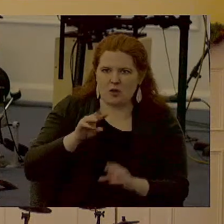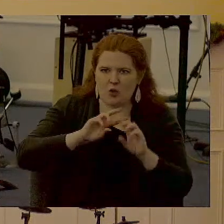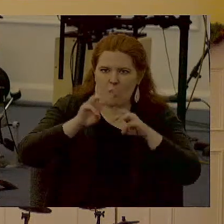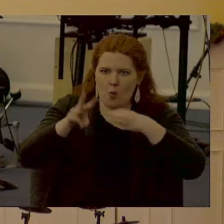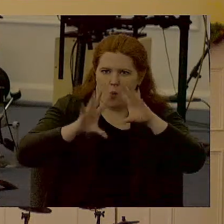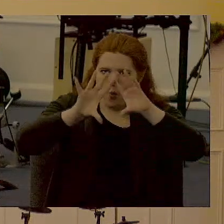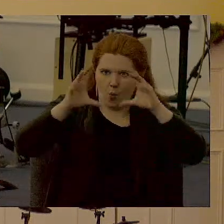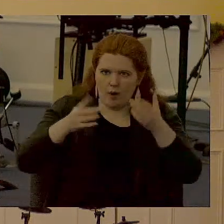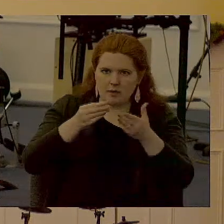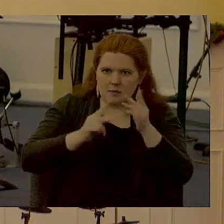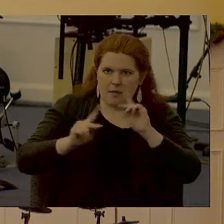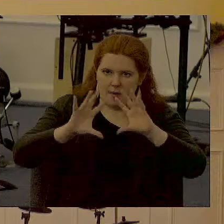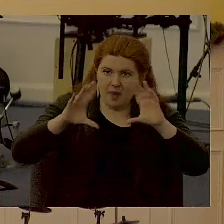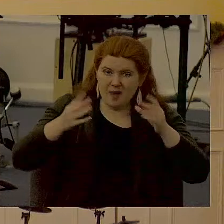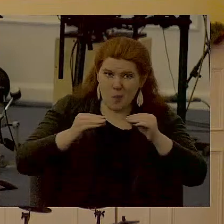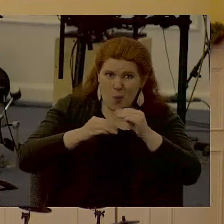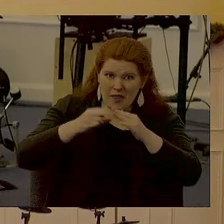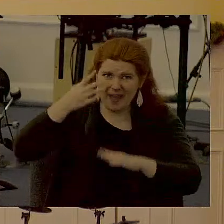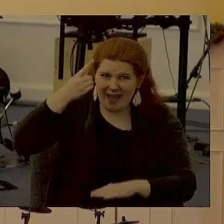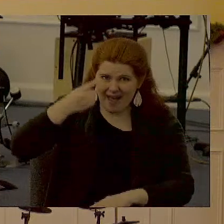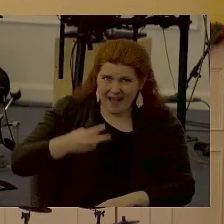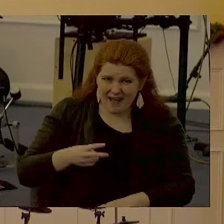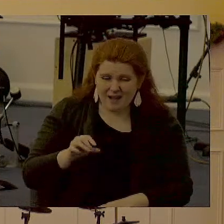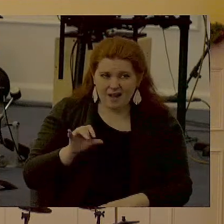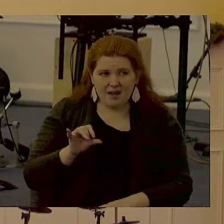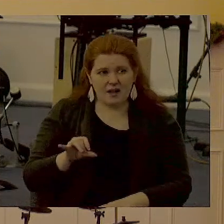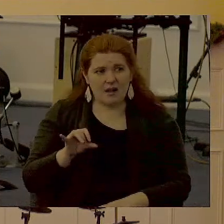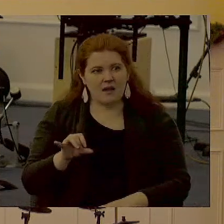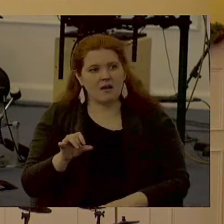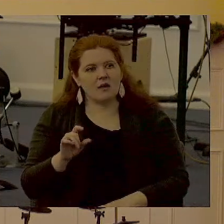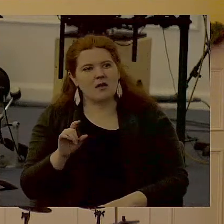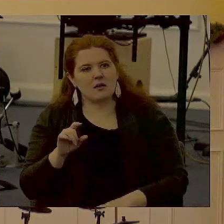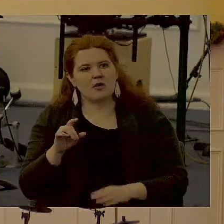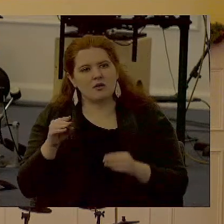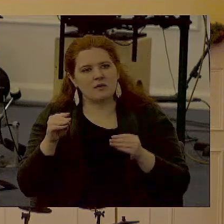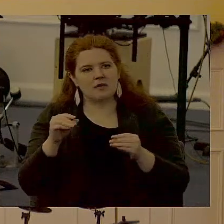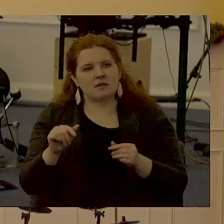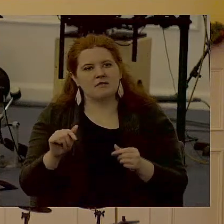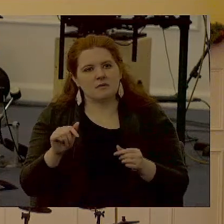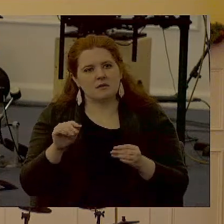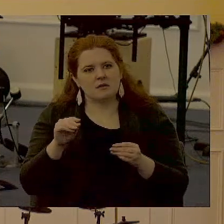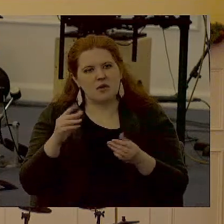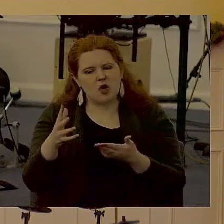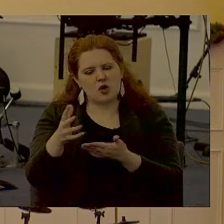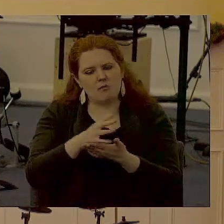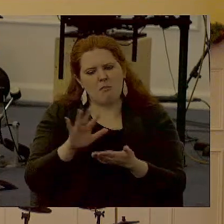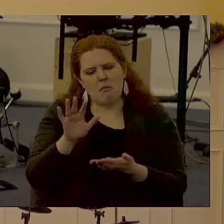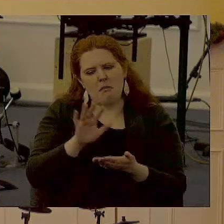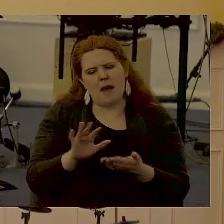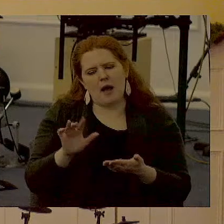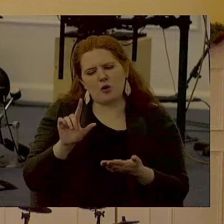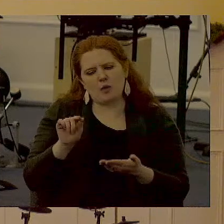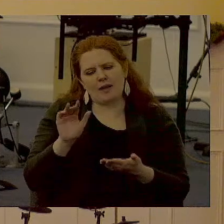And to be above half of the world's population, you have to sit around $20,000 a year.